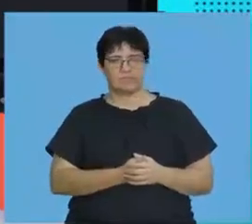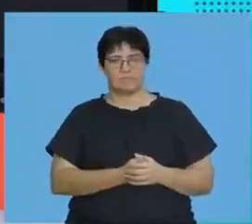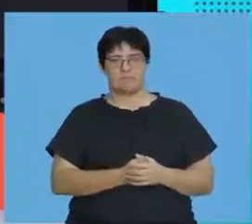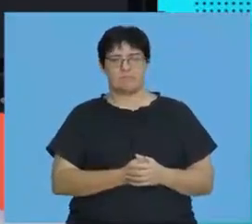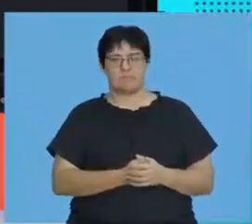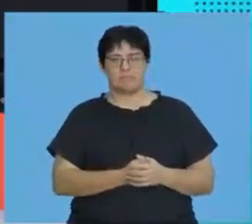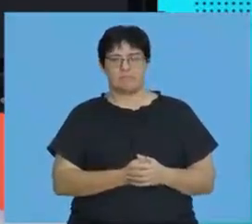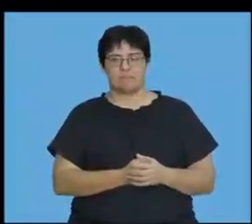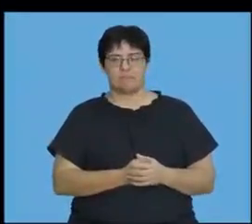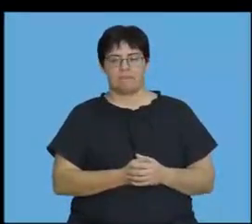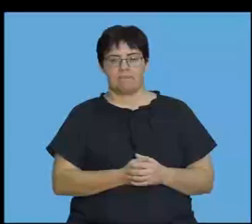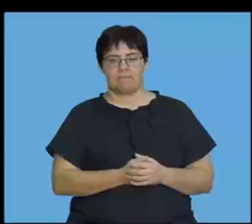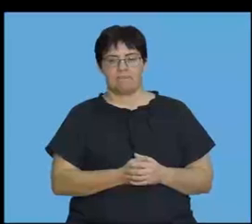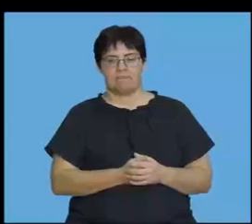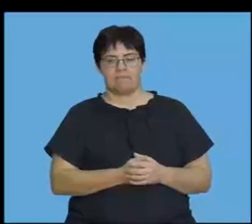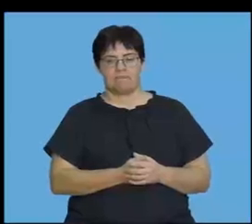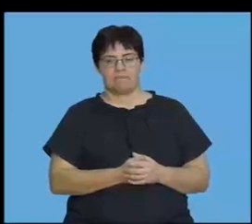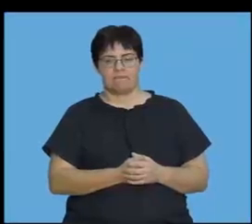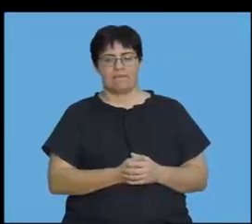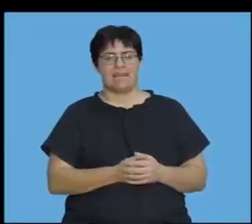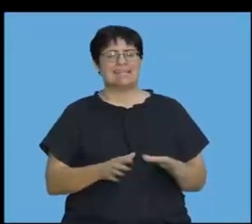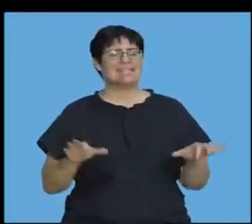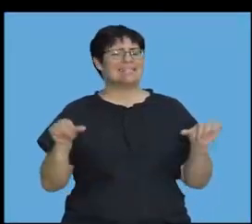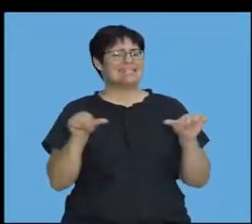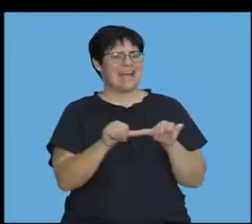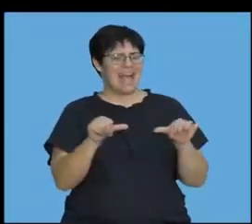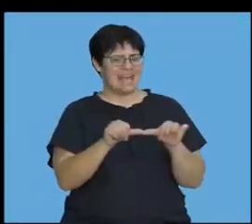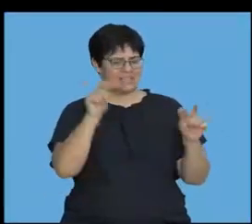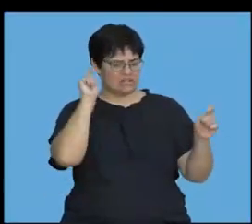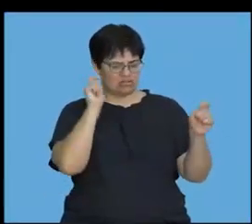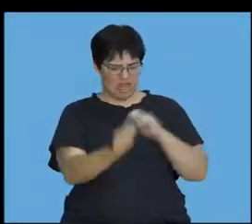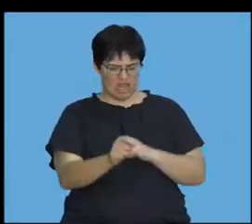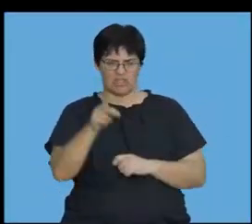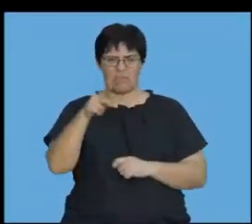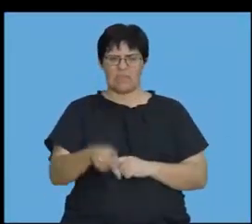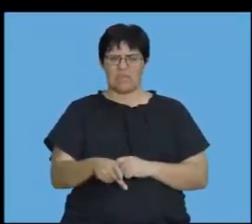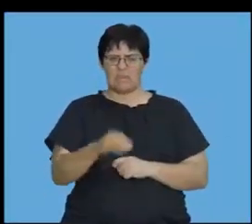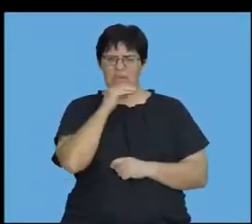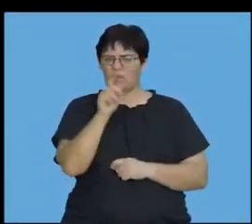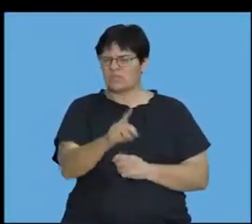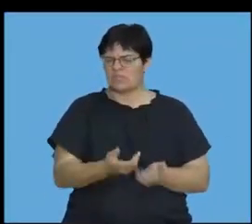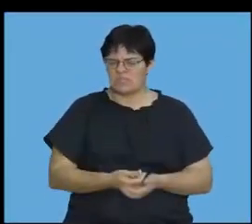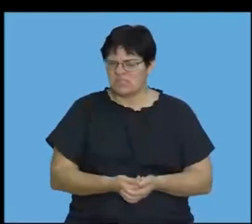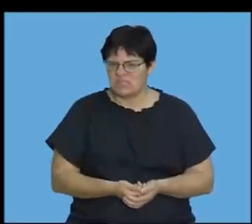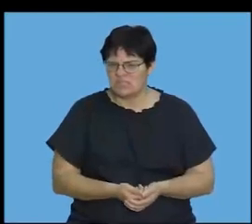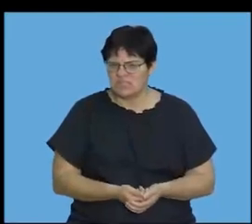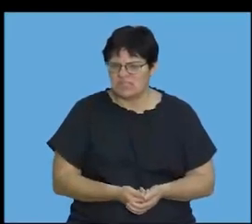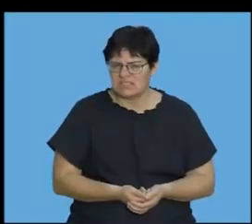Okay? So, what does the size of the change in momentum tell